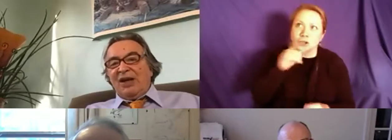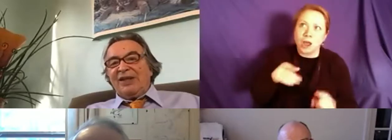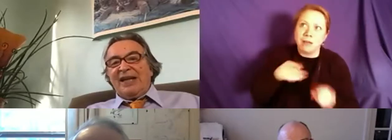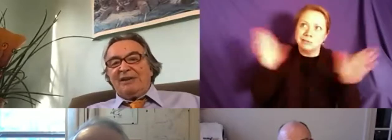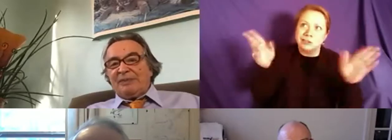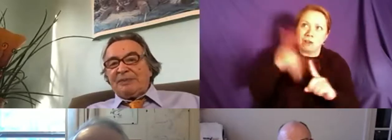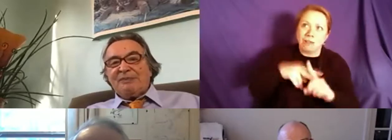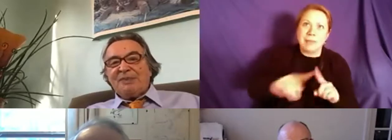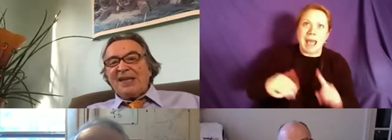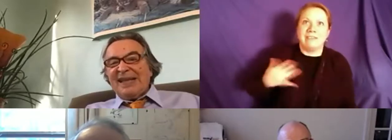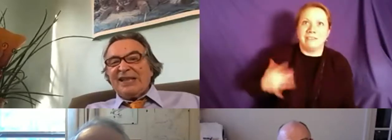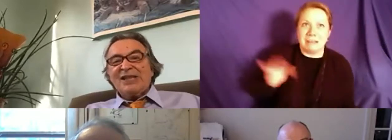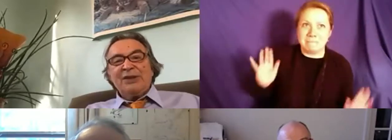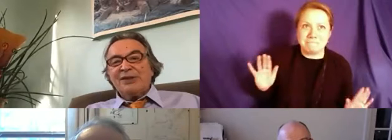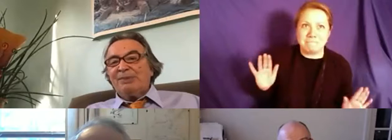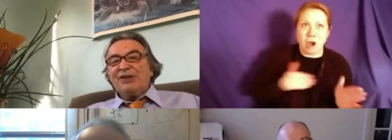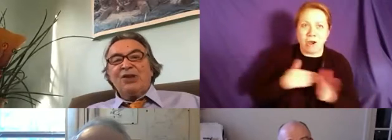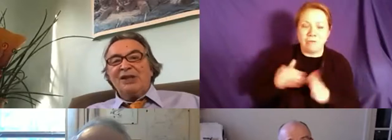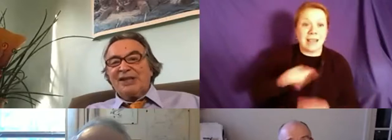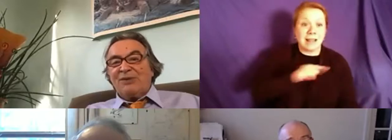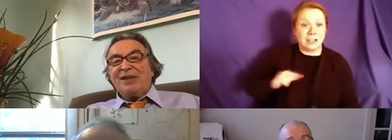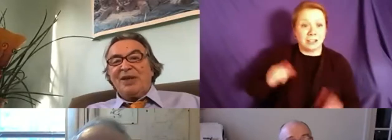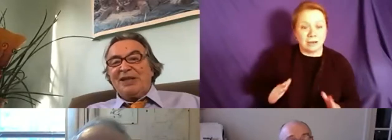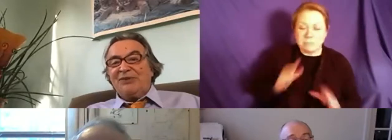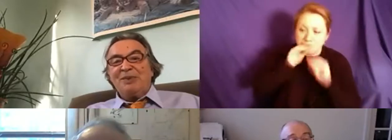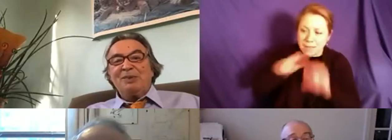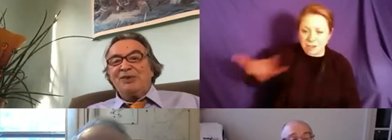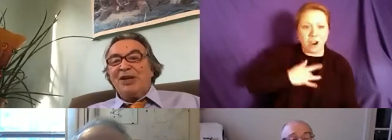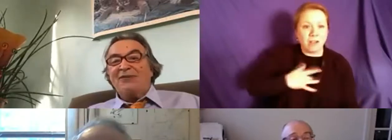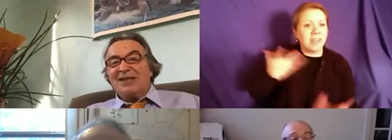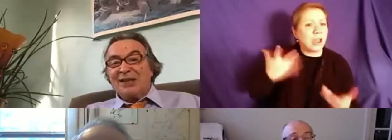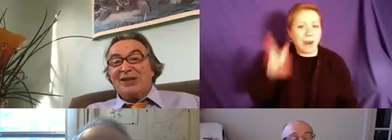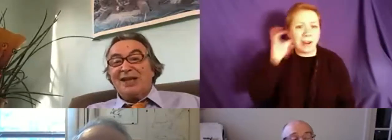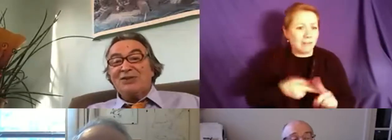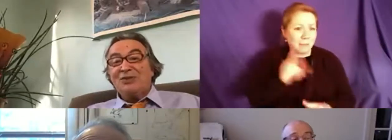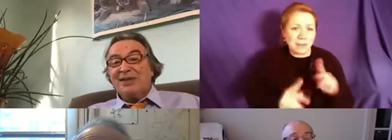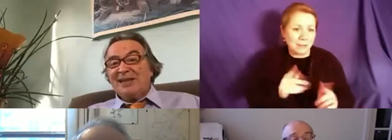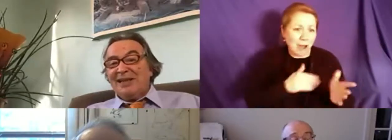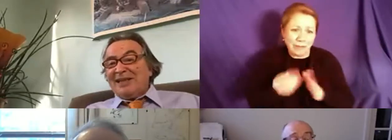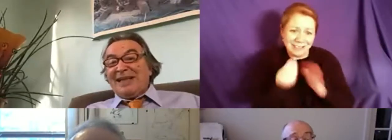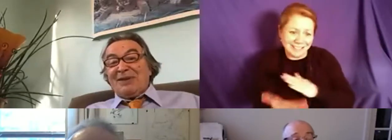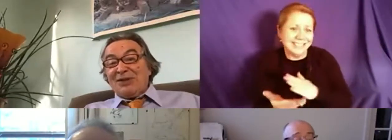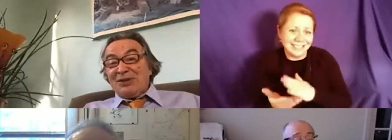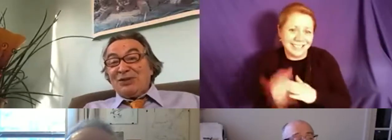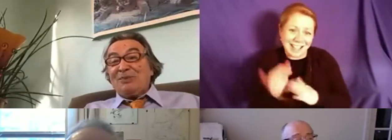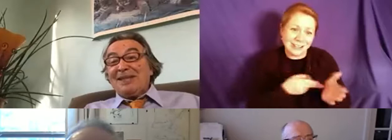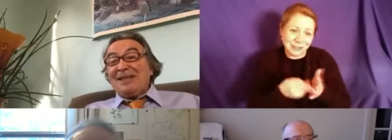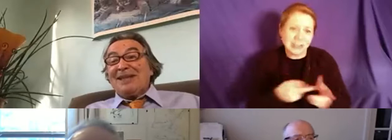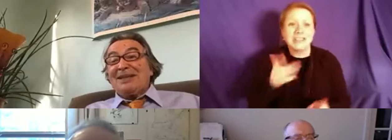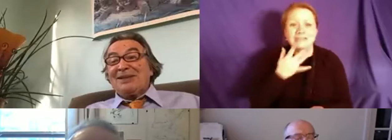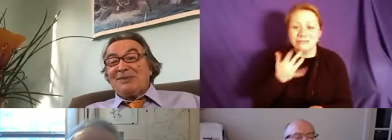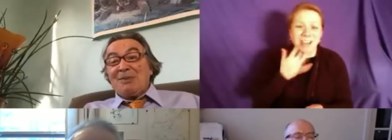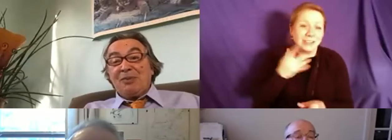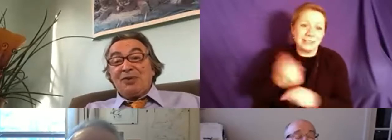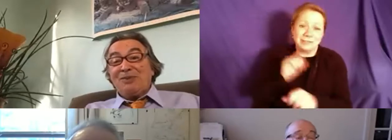I get the feeling often that legislators, bless their hearts, they don't really want to hear from people very often, tell you the honest truth. They'd rather just do their business